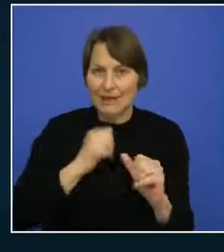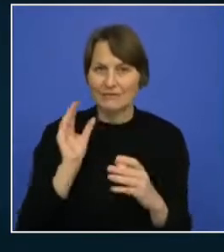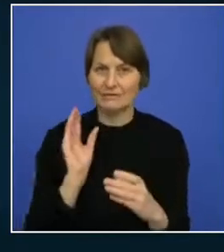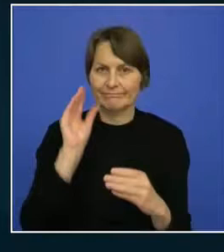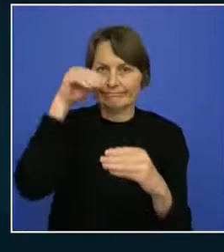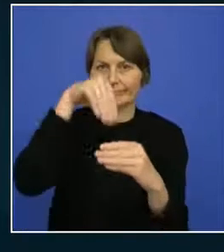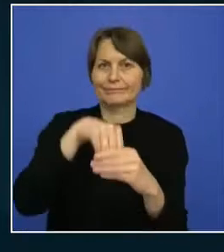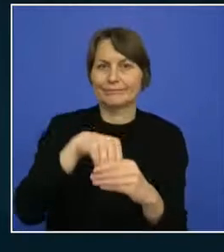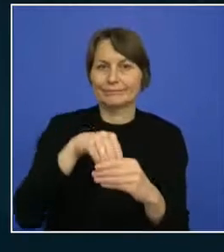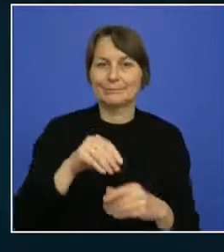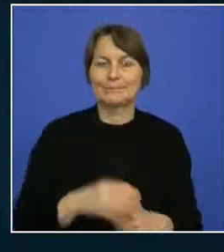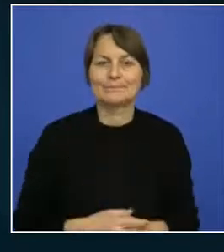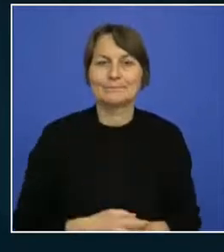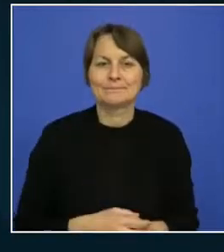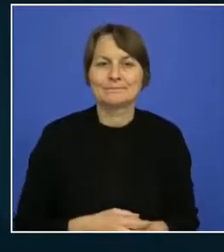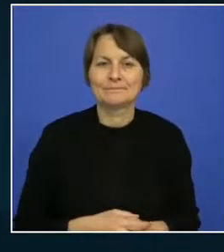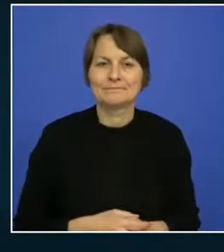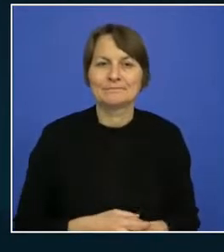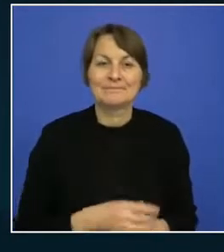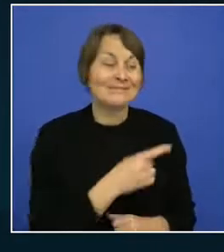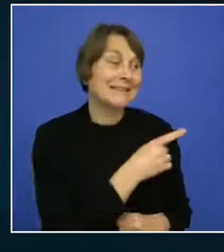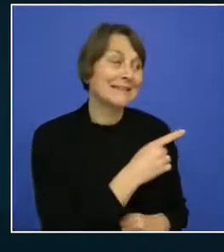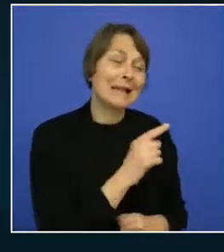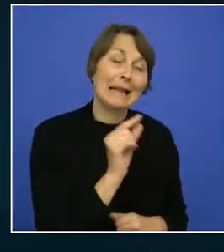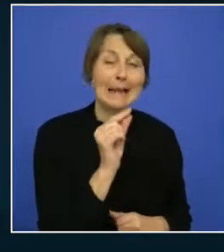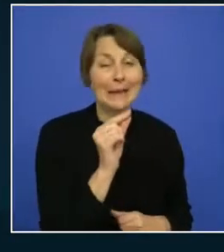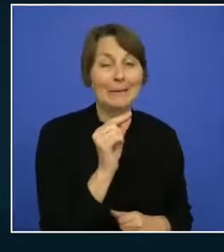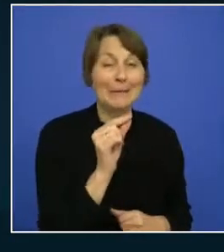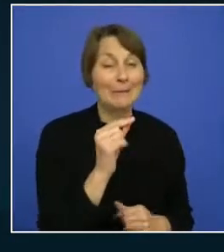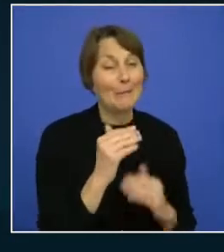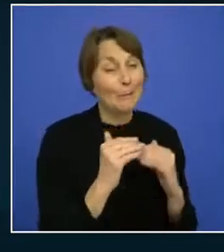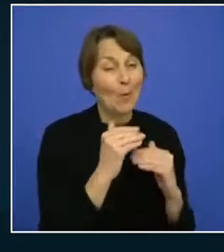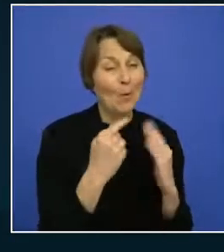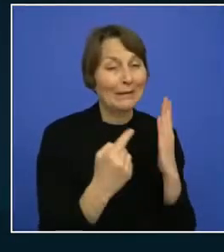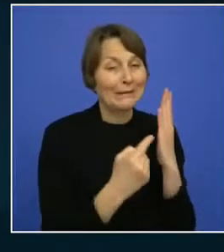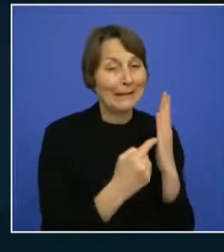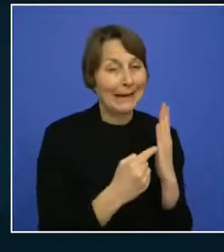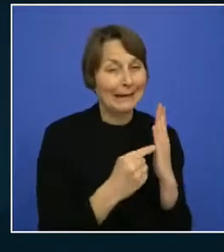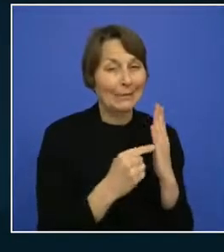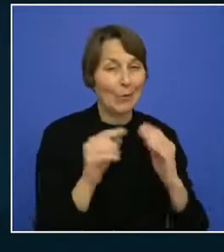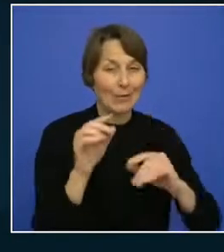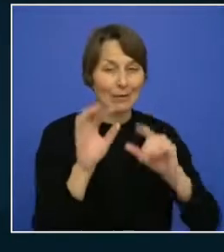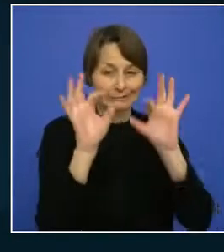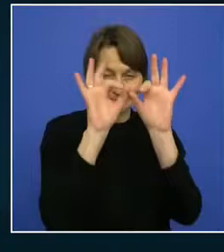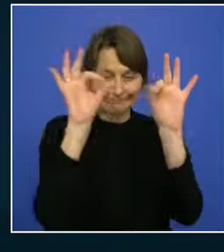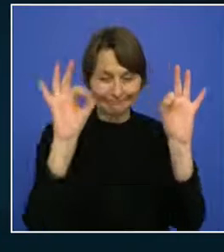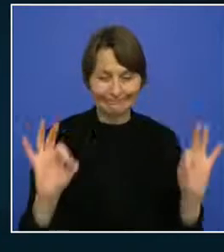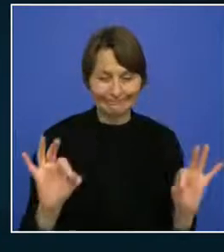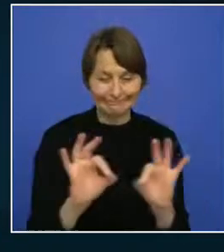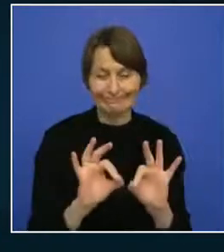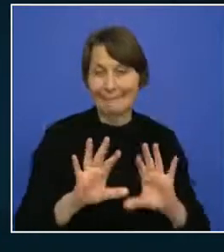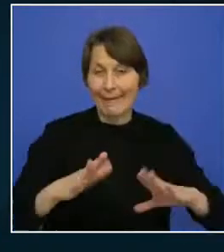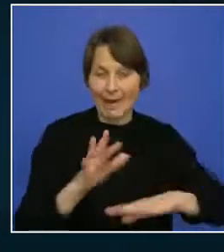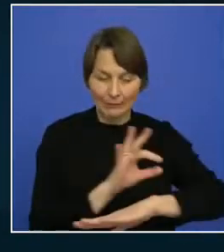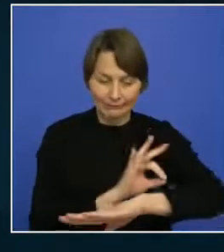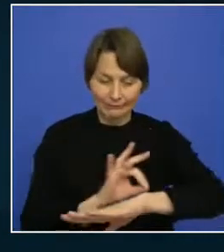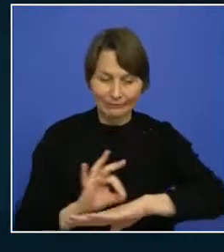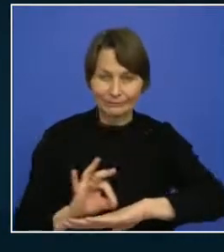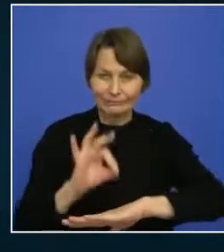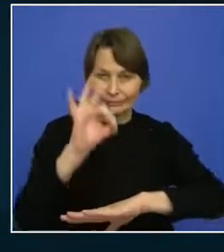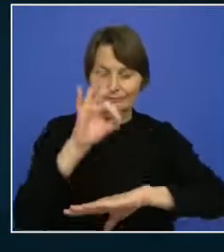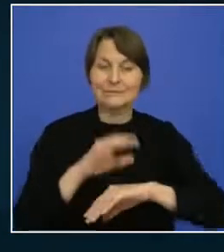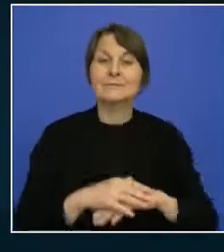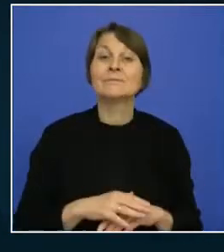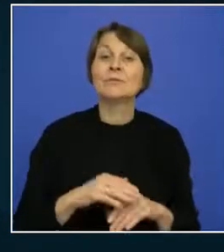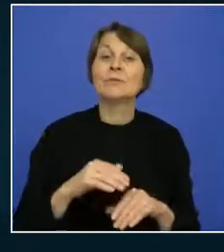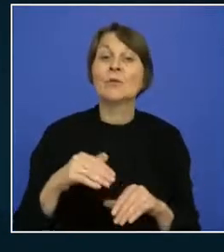is the more technical architecture of it, reference architecture. And it's coming in through IoT Hub. This